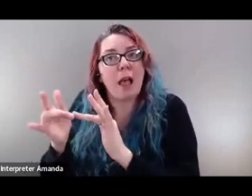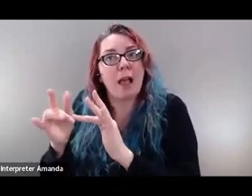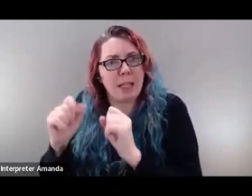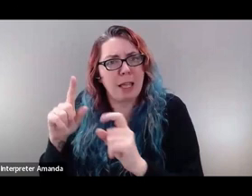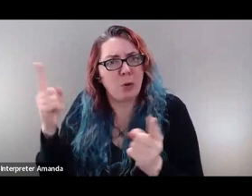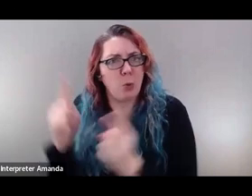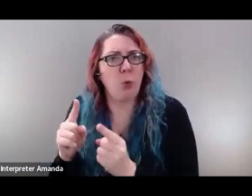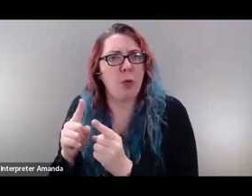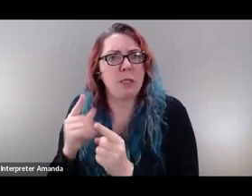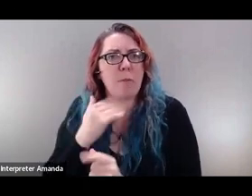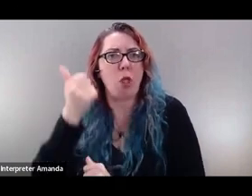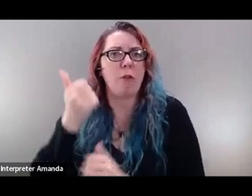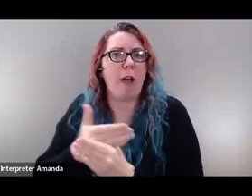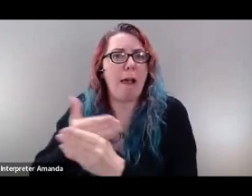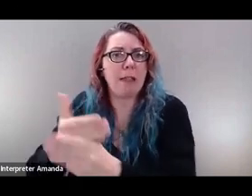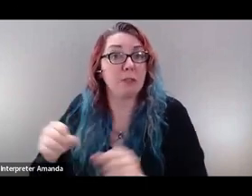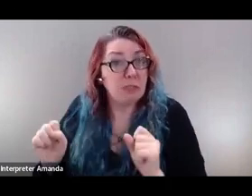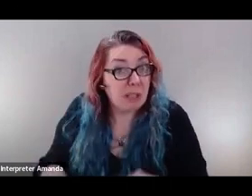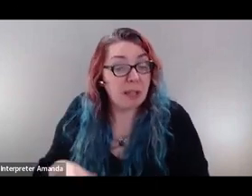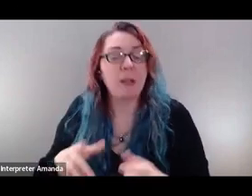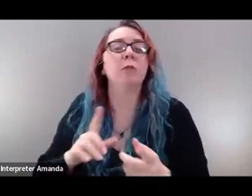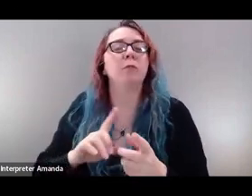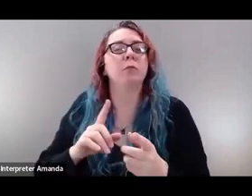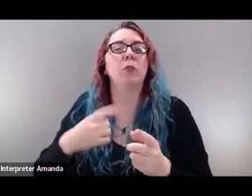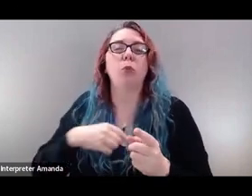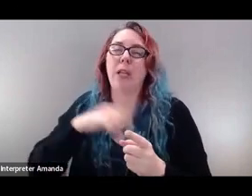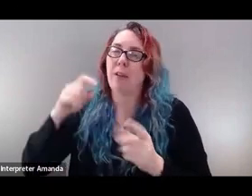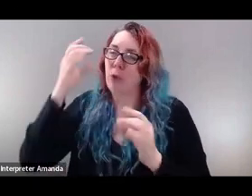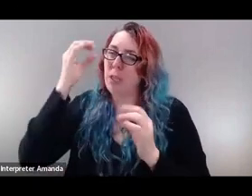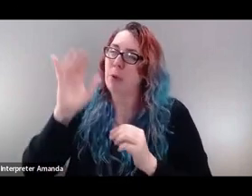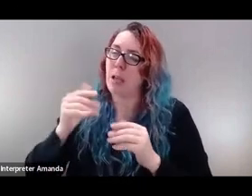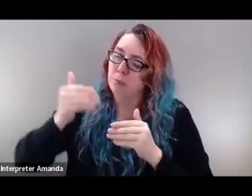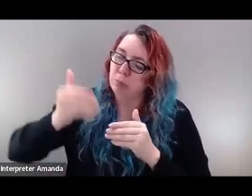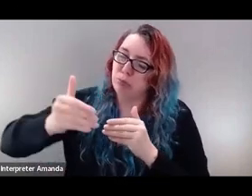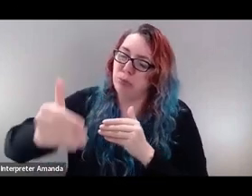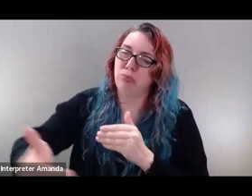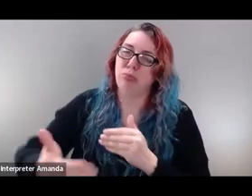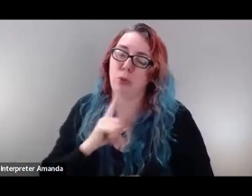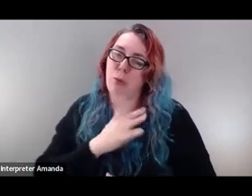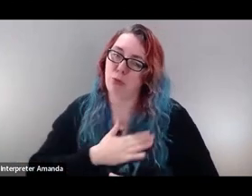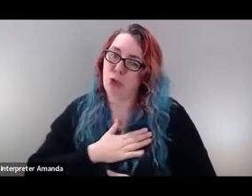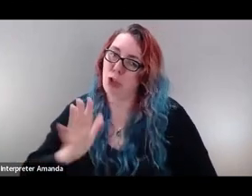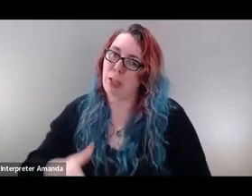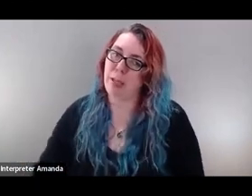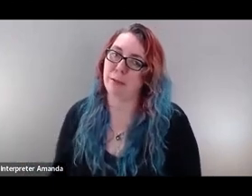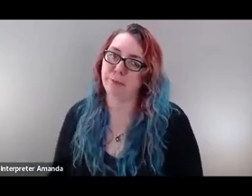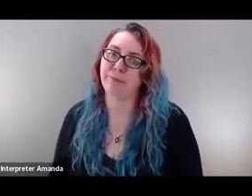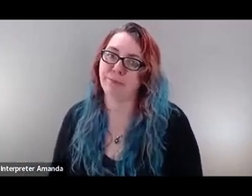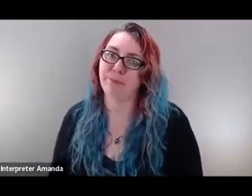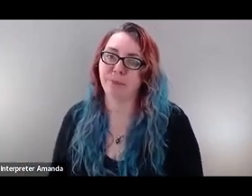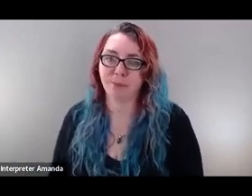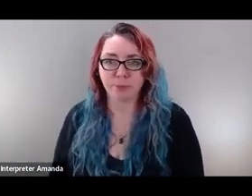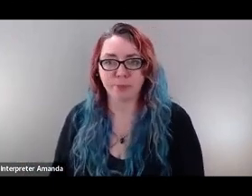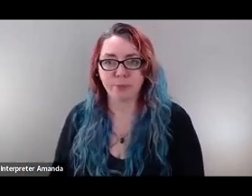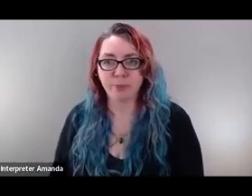things that we should be having at the forefront of all of this work that we're doing. So I really appreciate, Barbara, that you brought it up. Thank you very much, Christina.